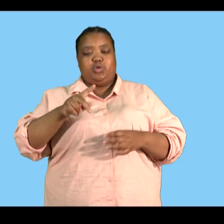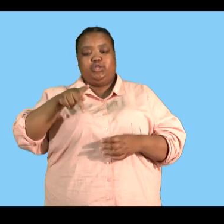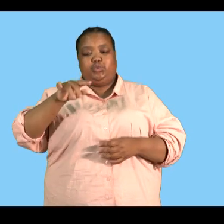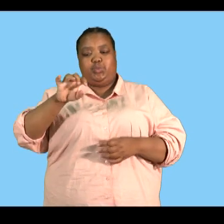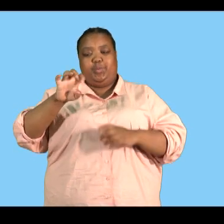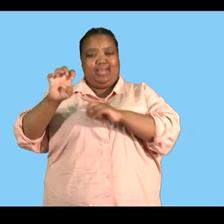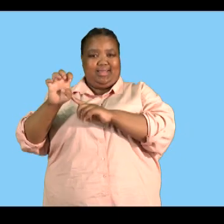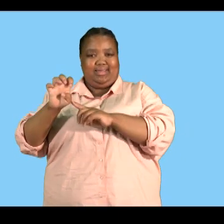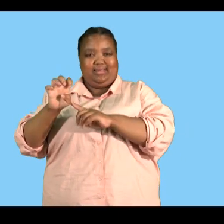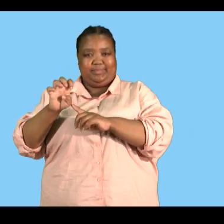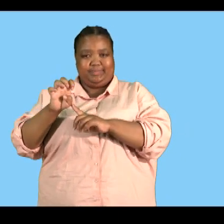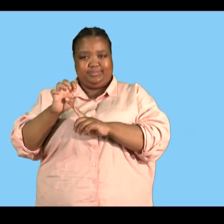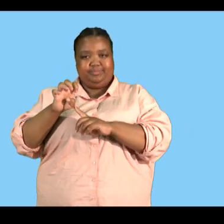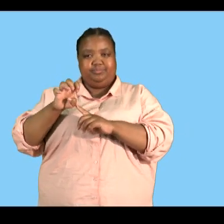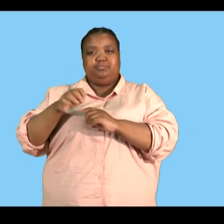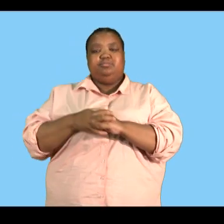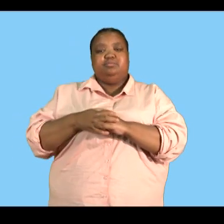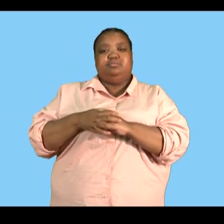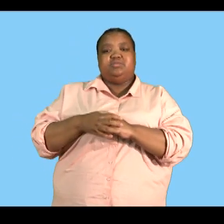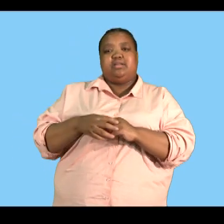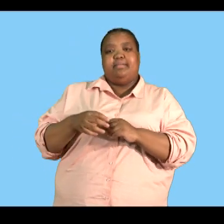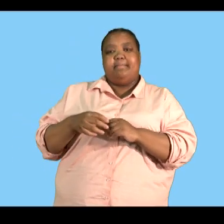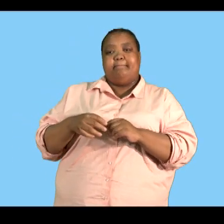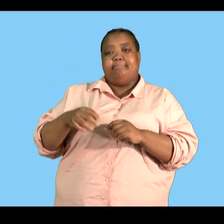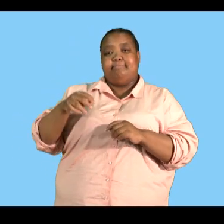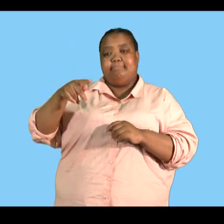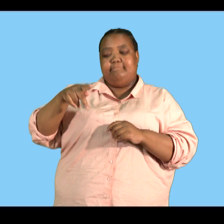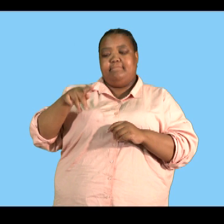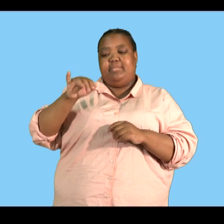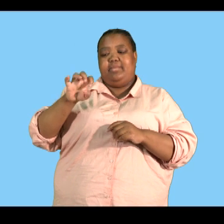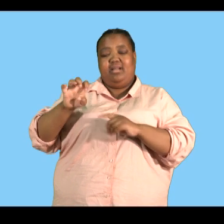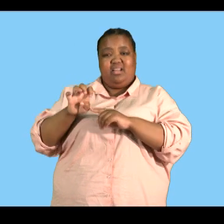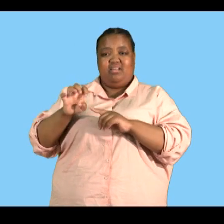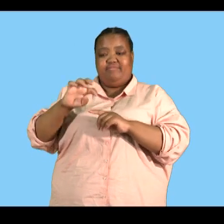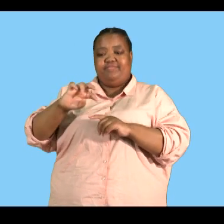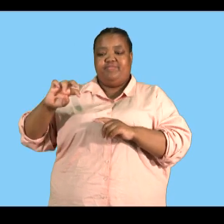question paper, but if it's not, just remember that the value of pi is